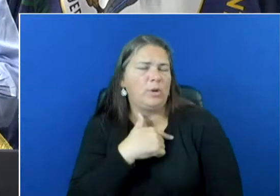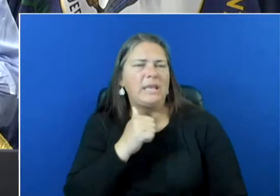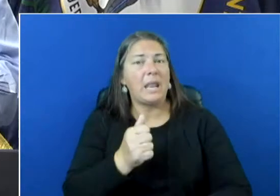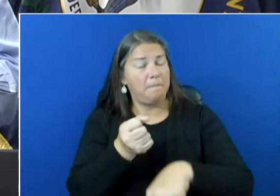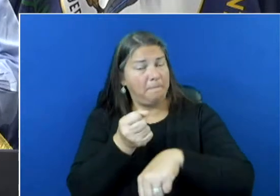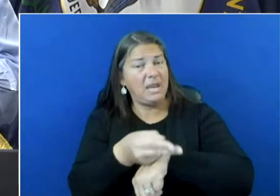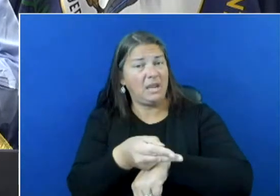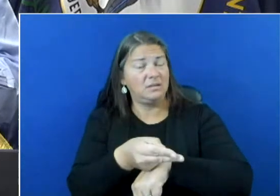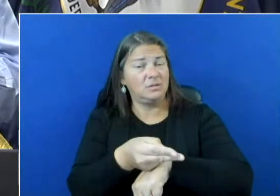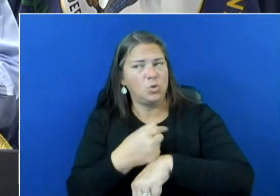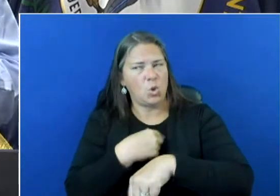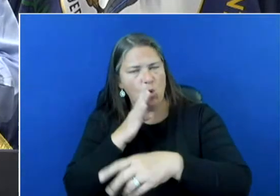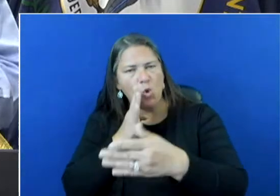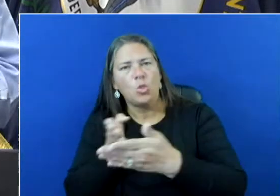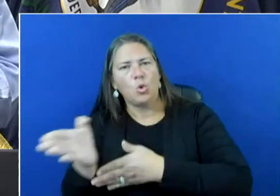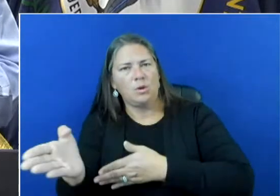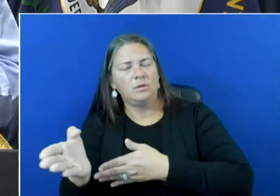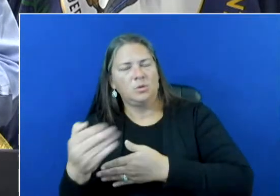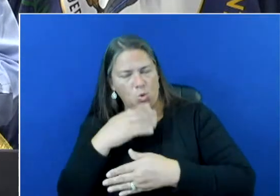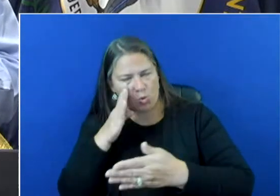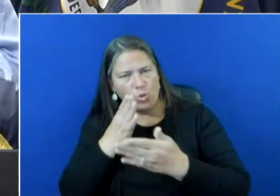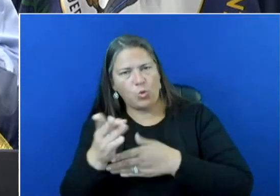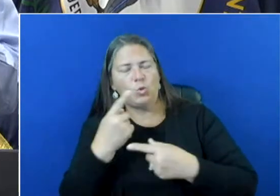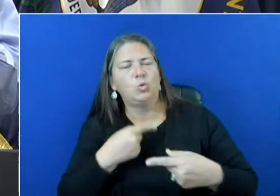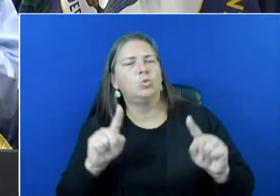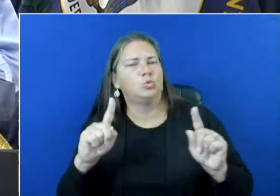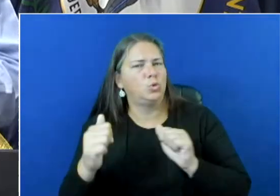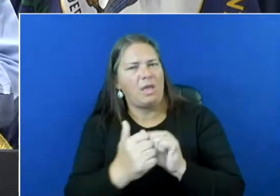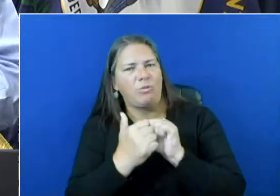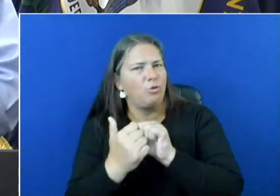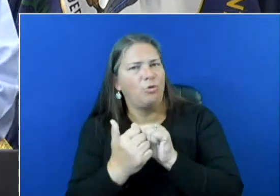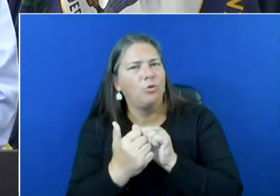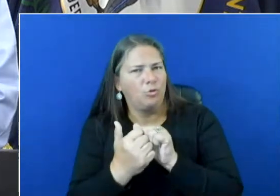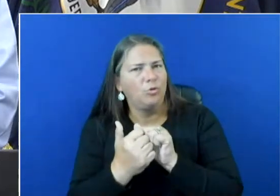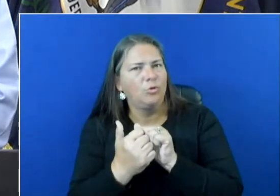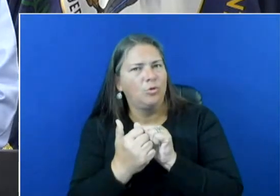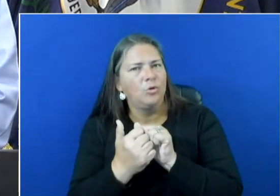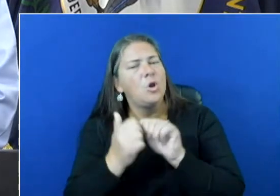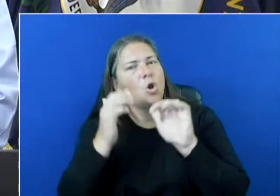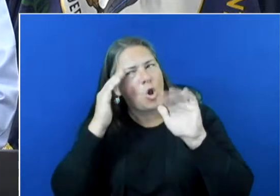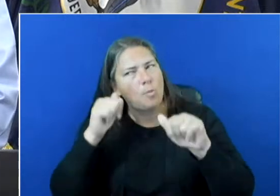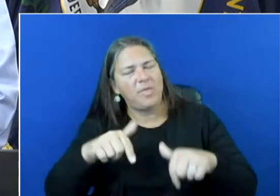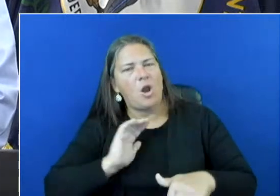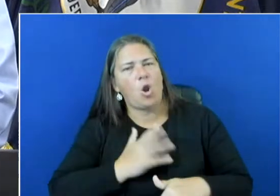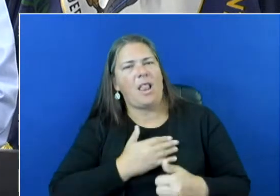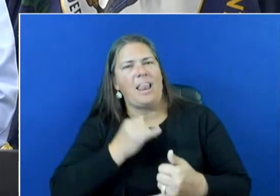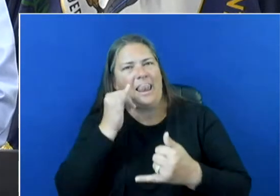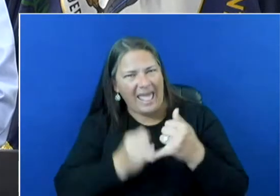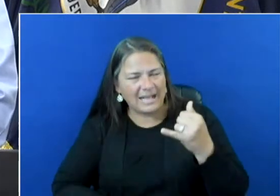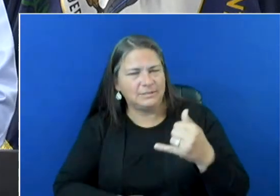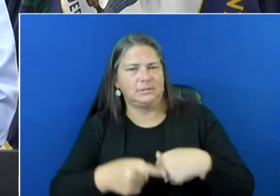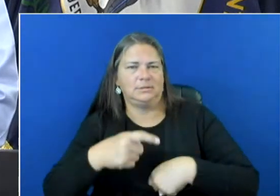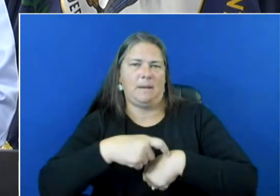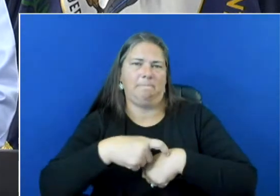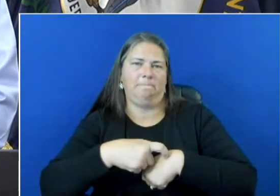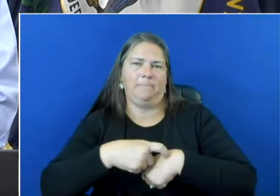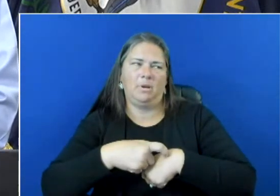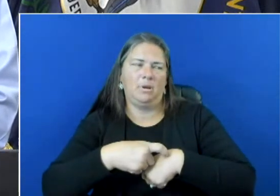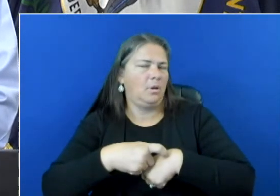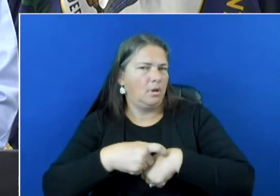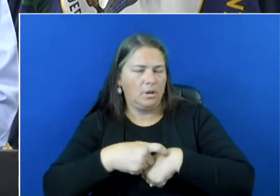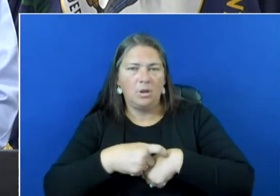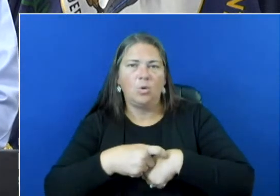Do this. We're going to get through it together. I hope this is our last chapter, and we can almost guarantee that it